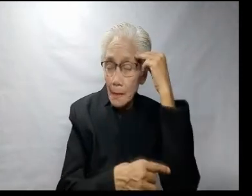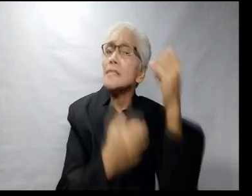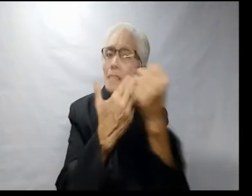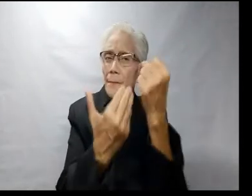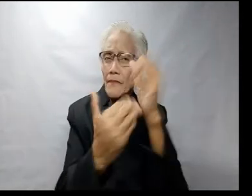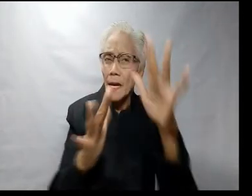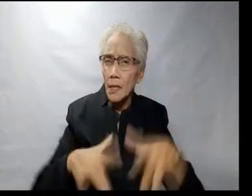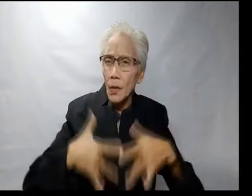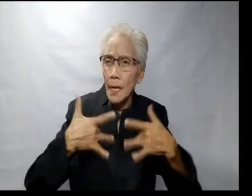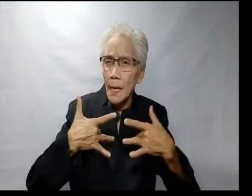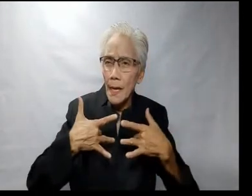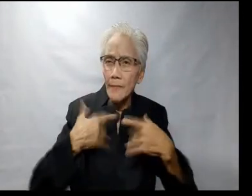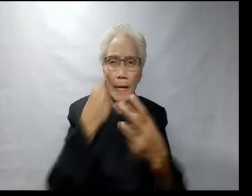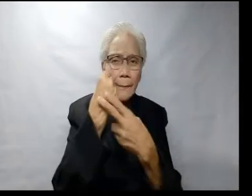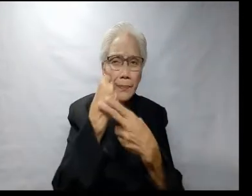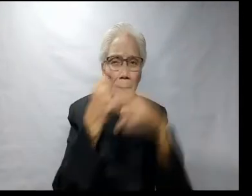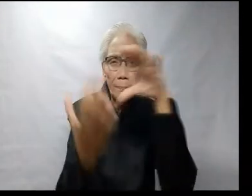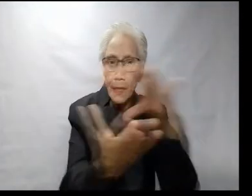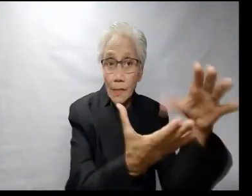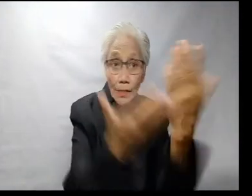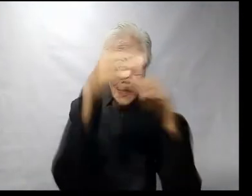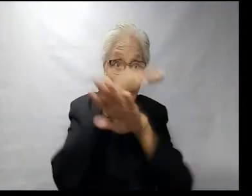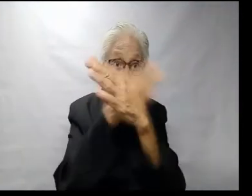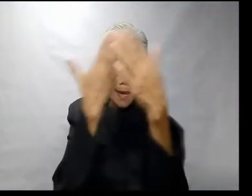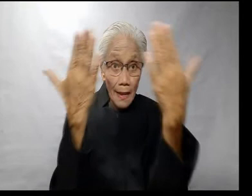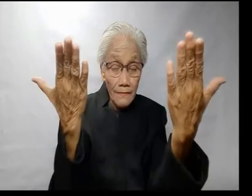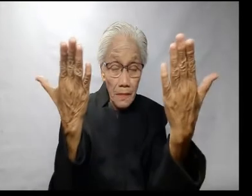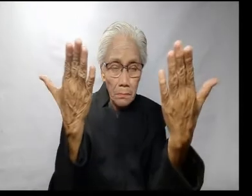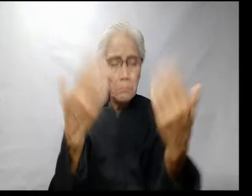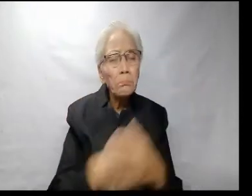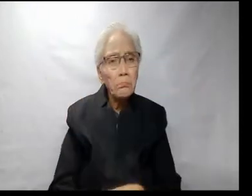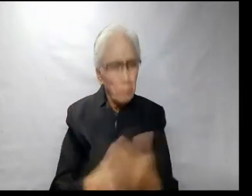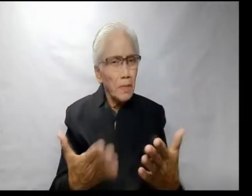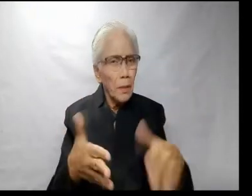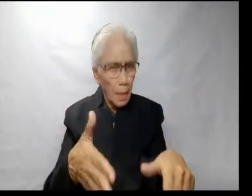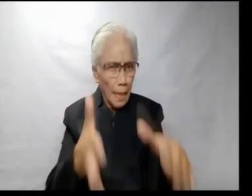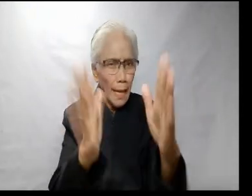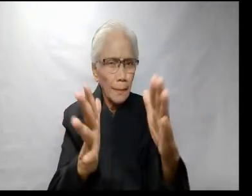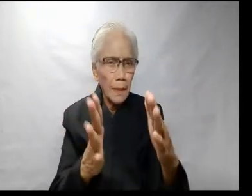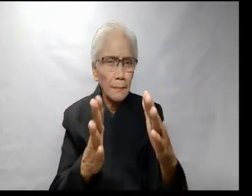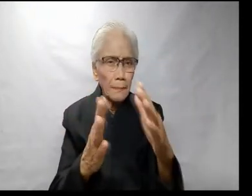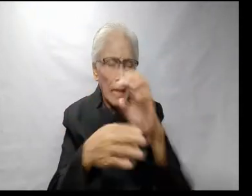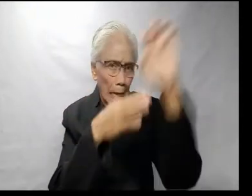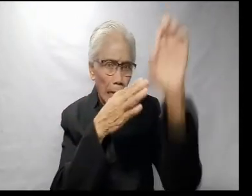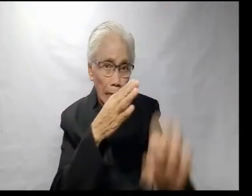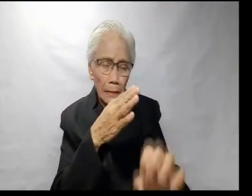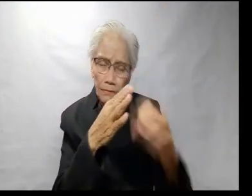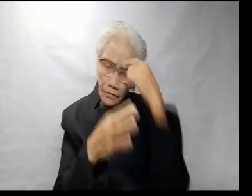spirit-minded, simplify your life, store up treasures in heaven. Let me